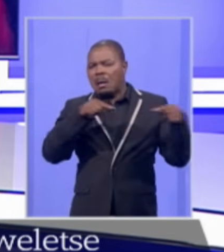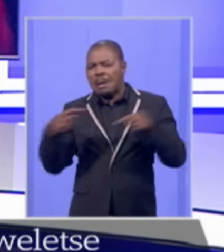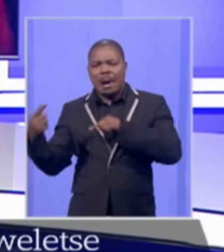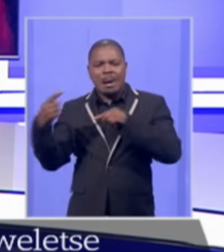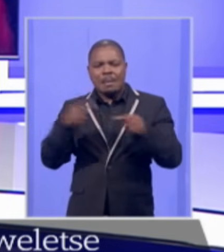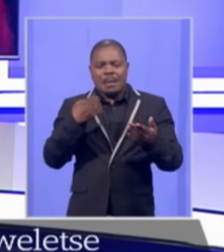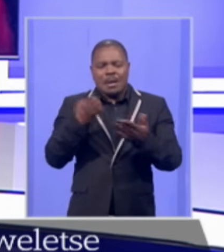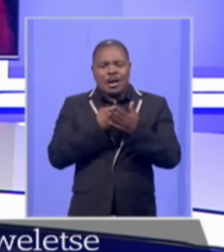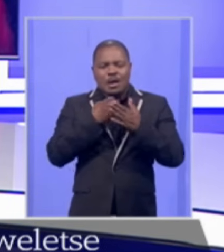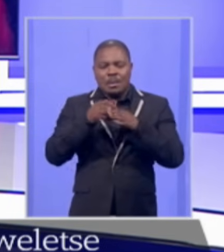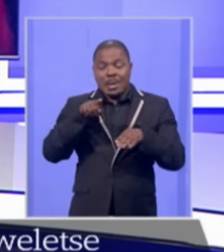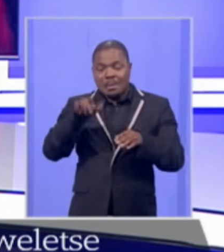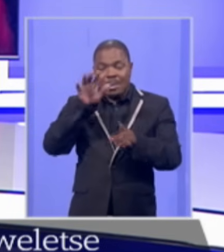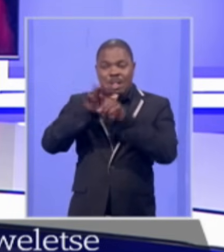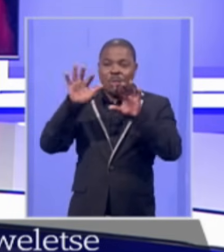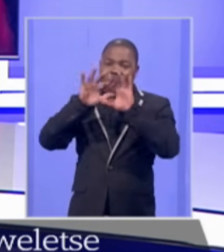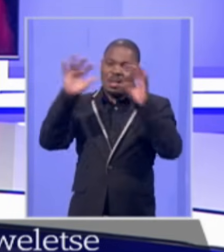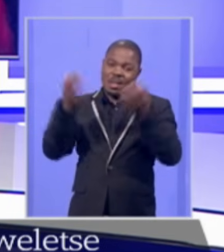ya lefatshe.